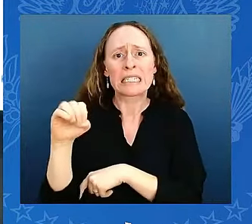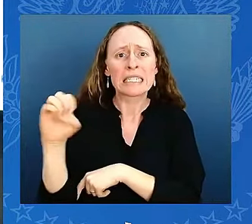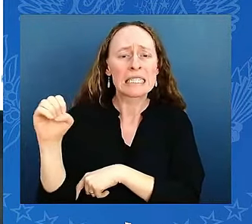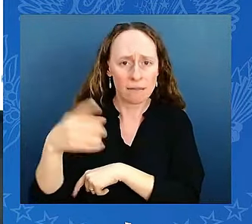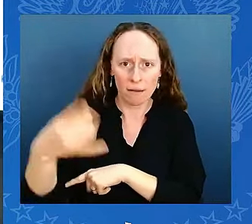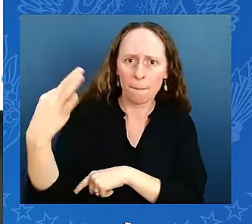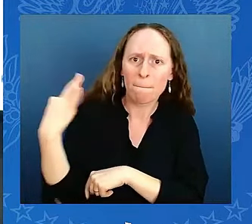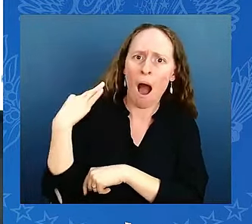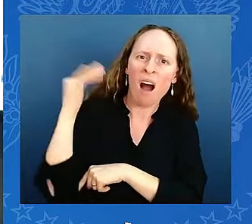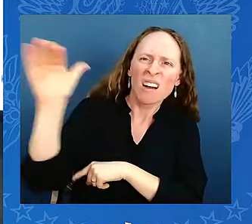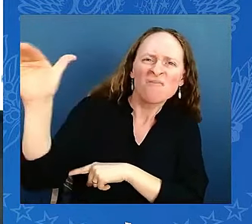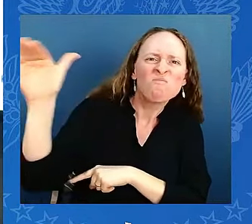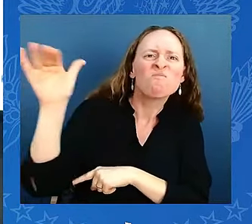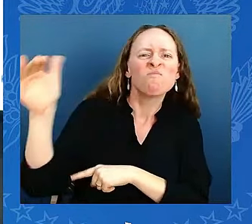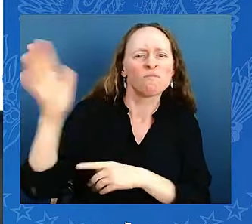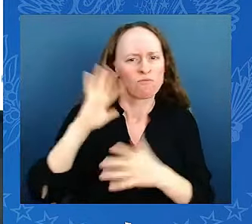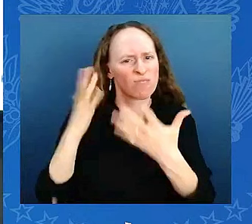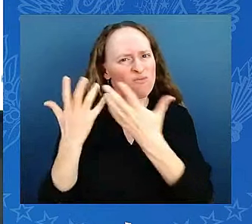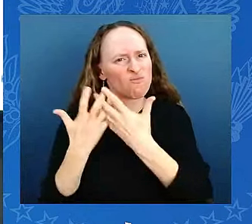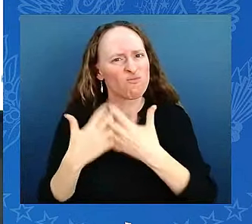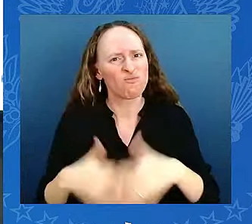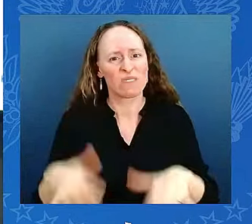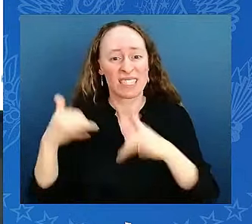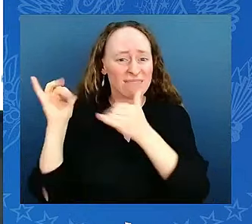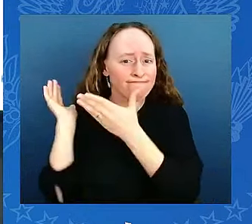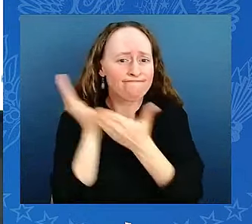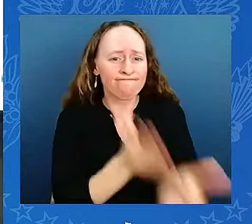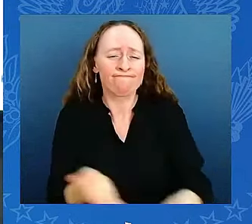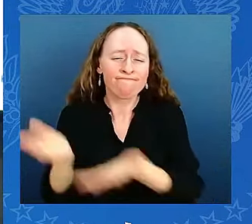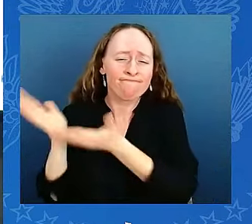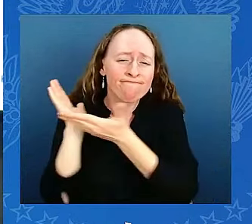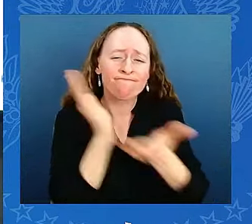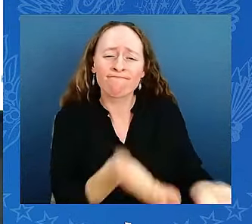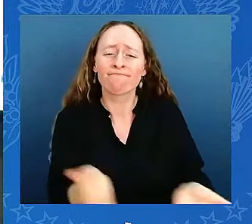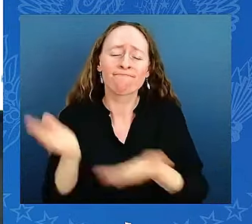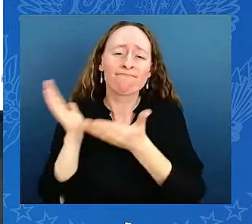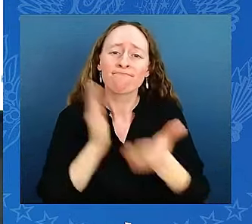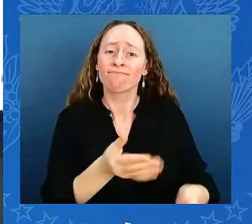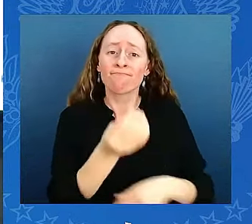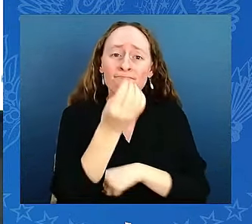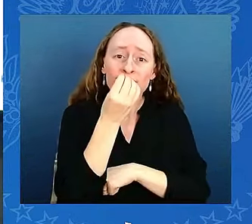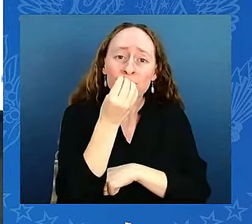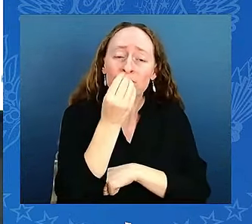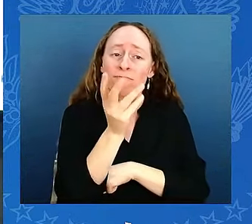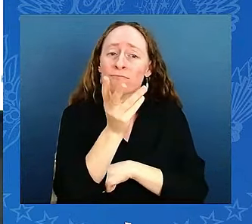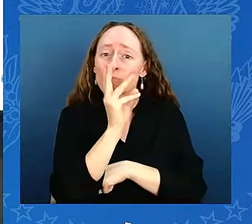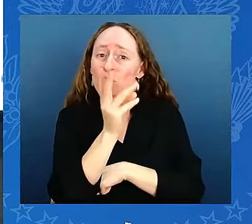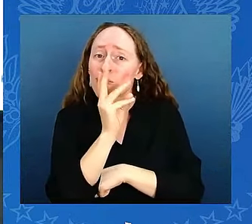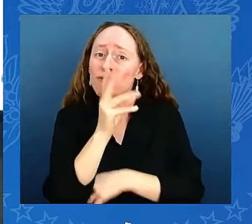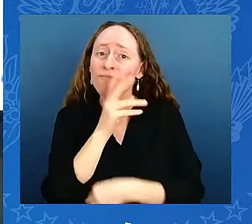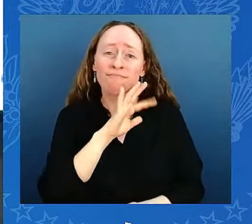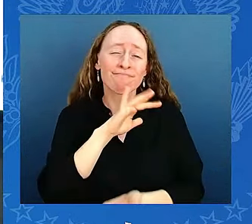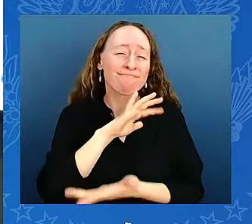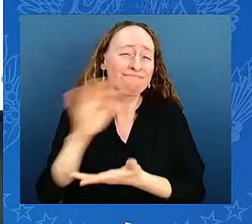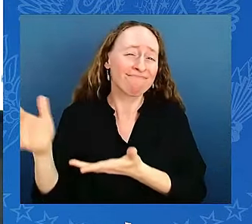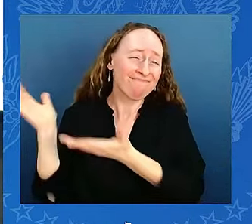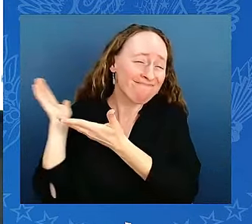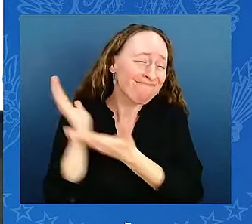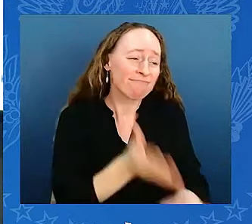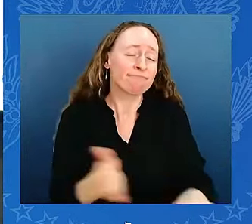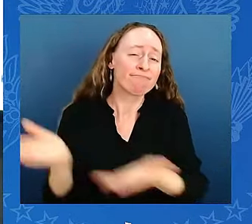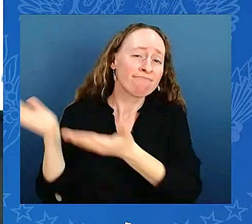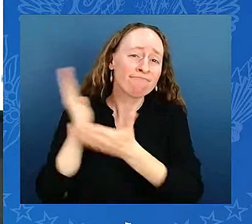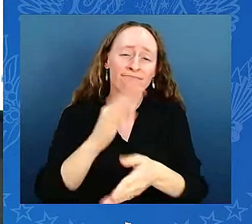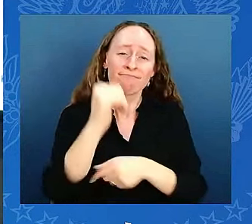deliver hundreds of thousands of meals and liters of water in communities every single day. And